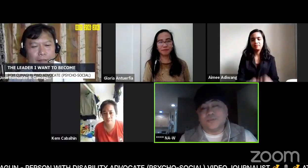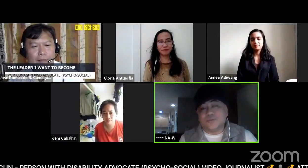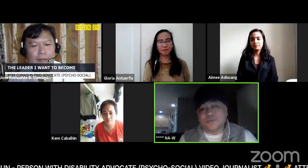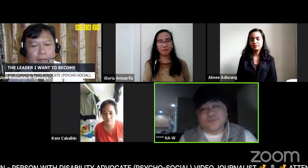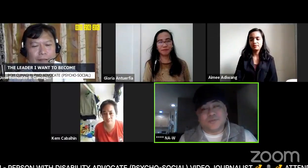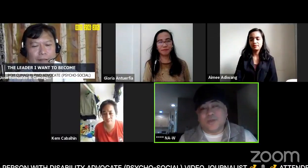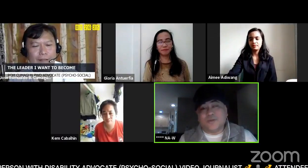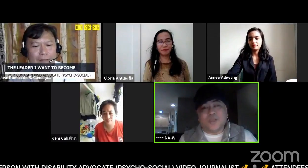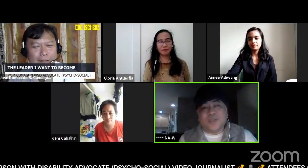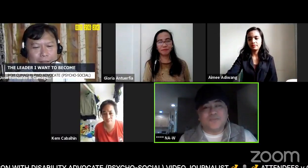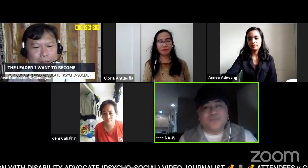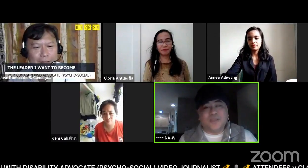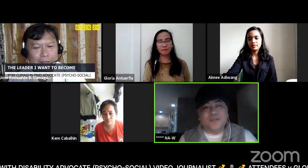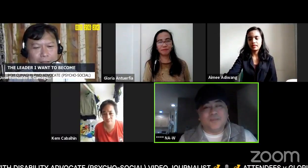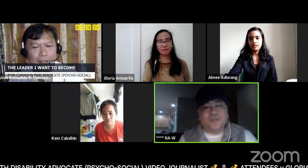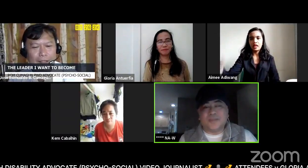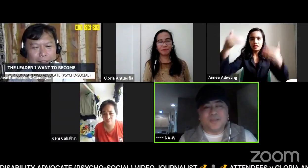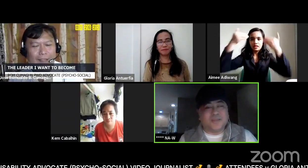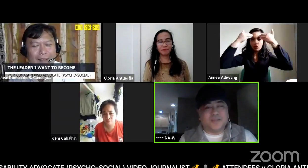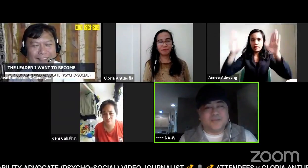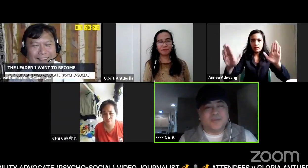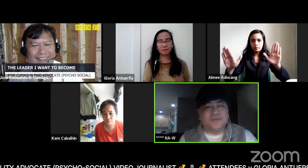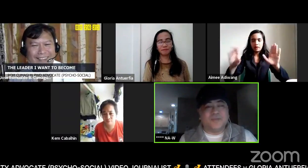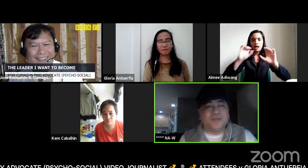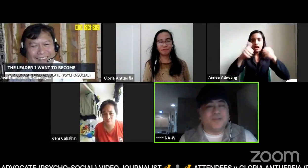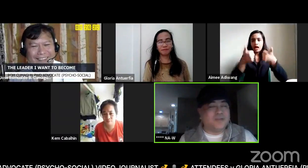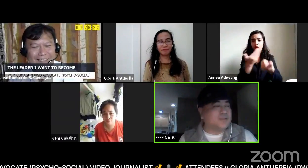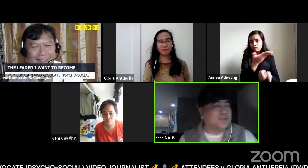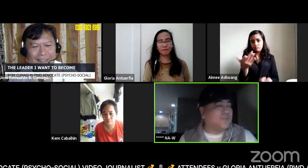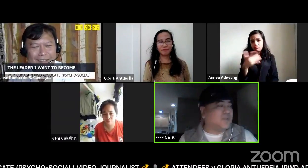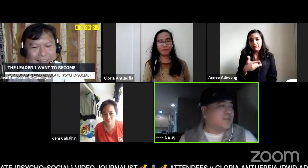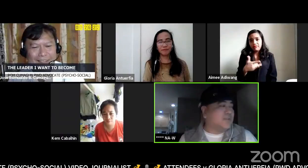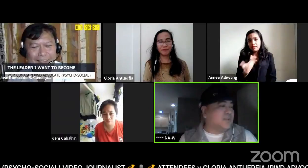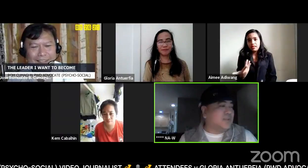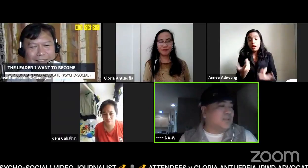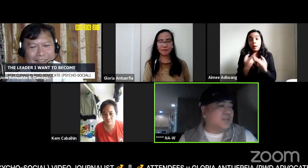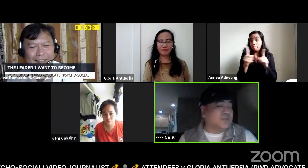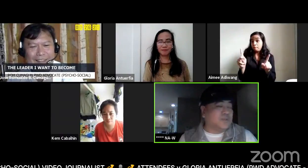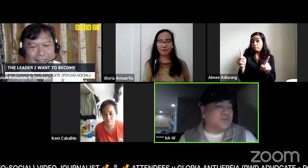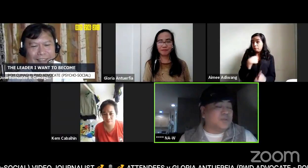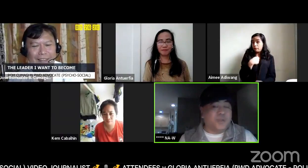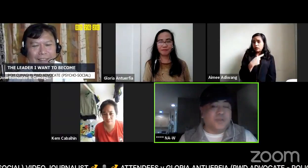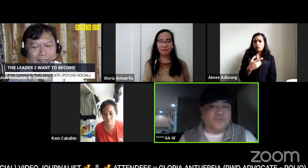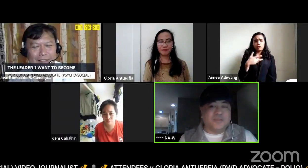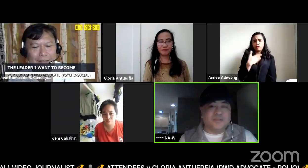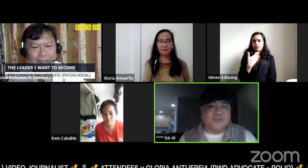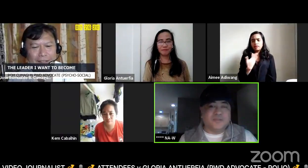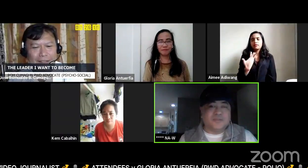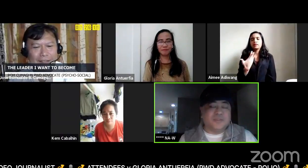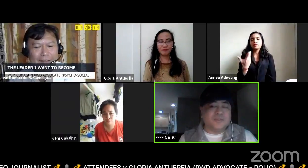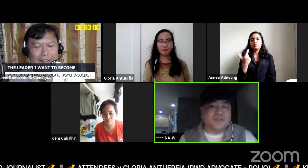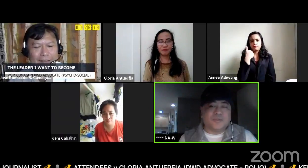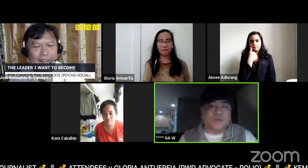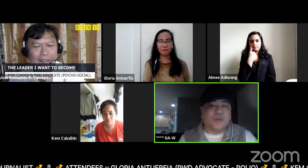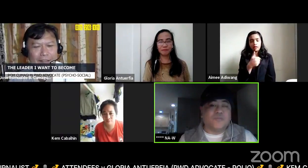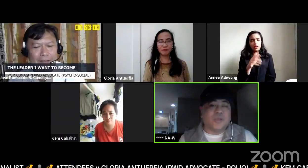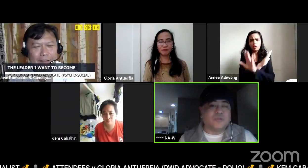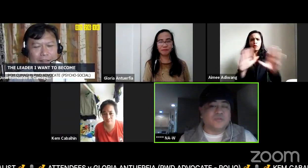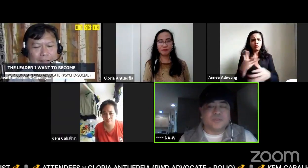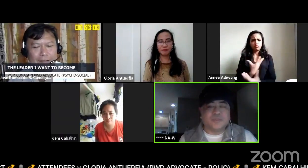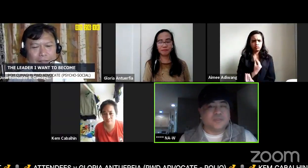So I don't know how you guys feel, but I really feel terrific. So don't be afraid.